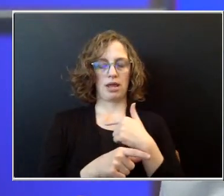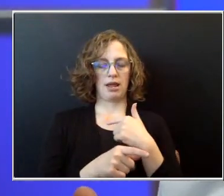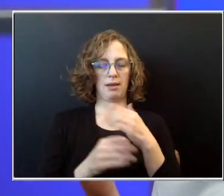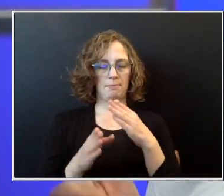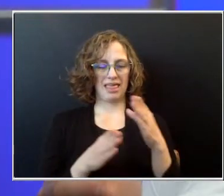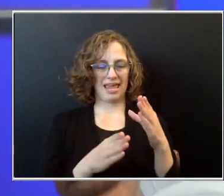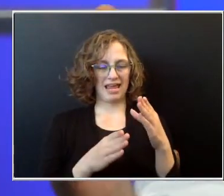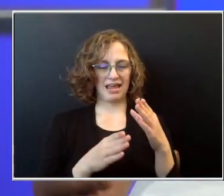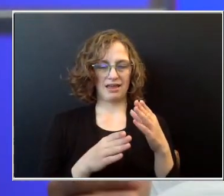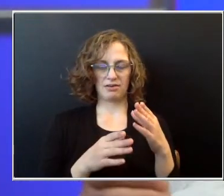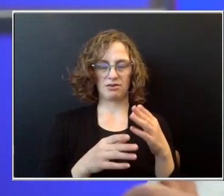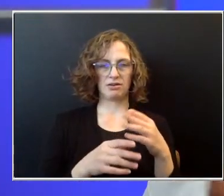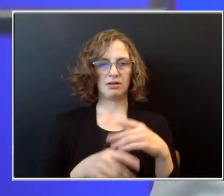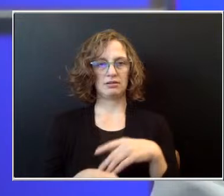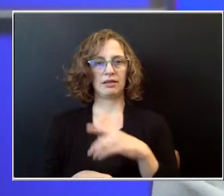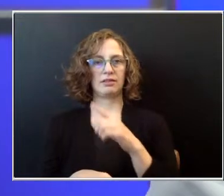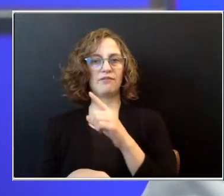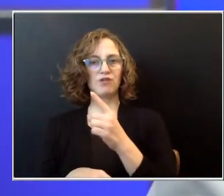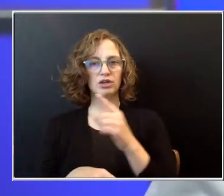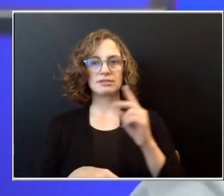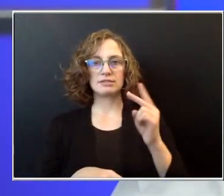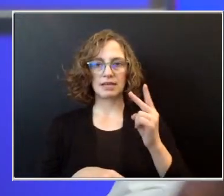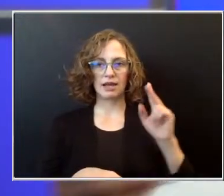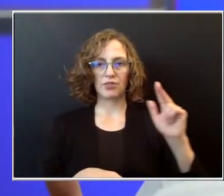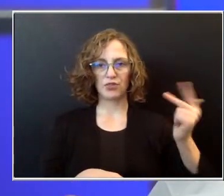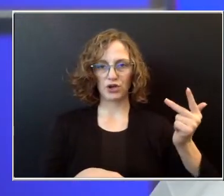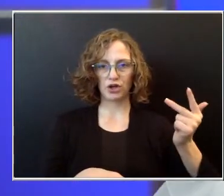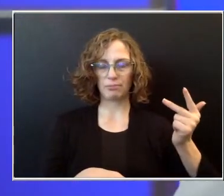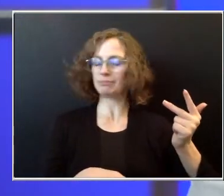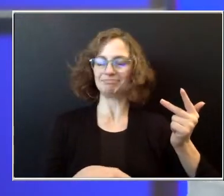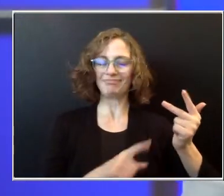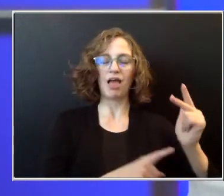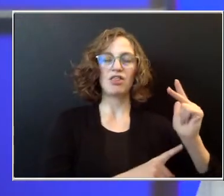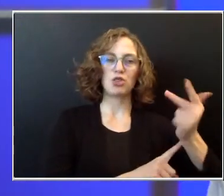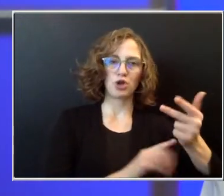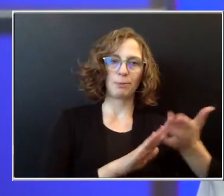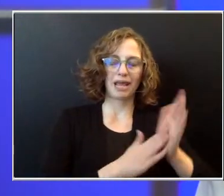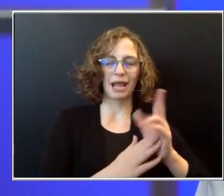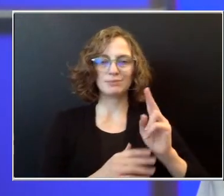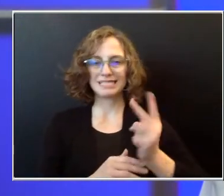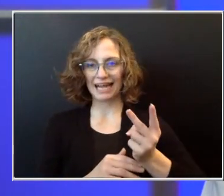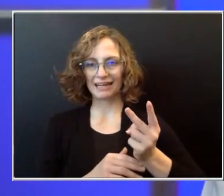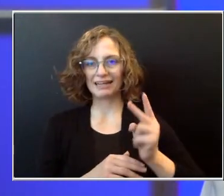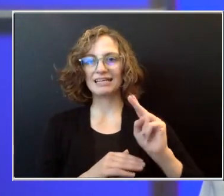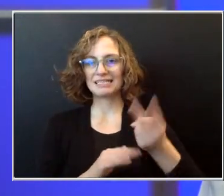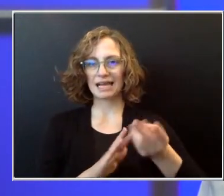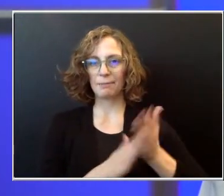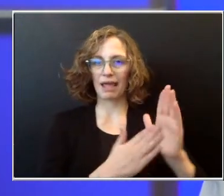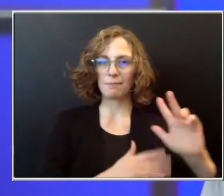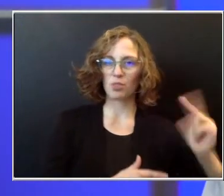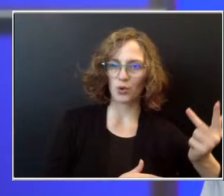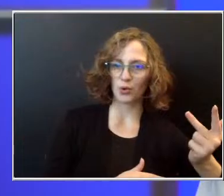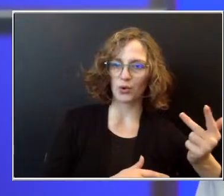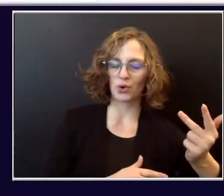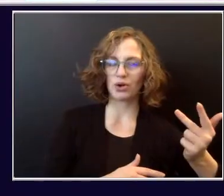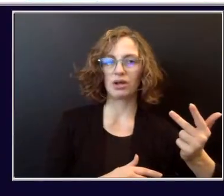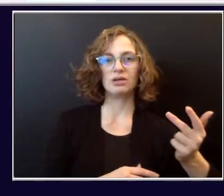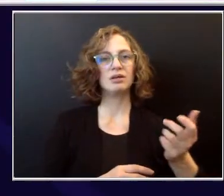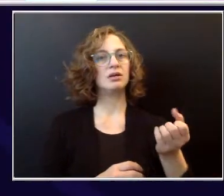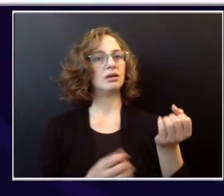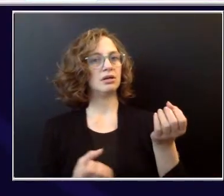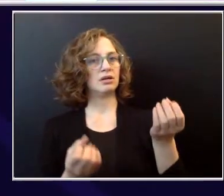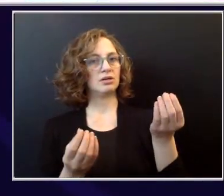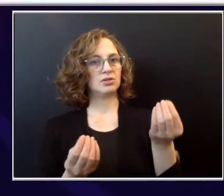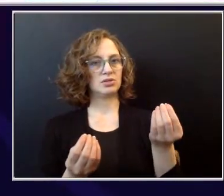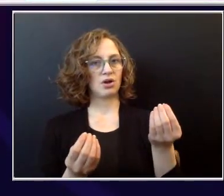then we actually, so like the 3rd one ended up going 2nd, and the 2nd one ended up going 3rd. So so the 3 lies are what you're told as